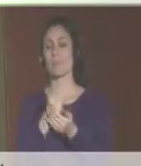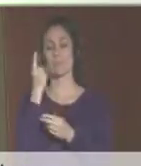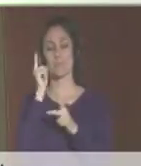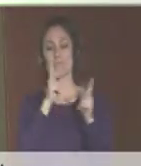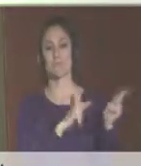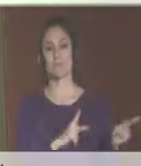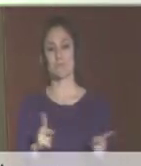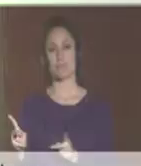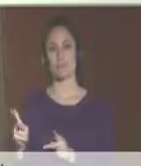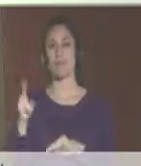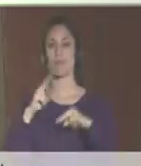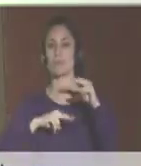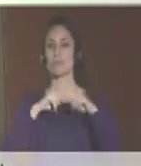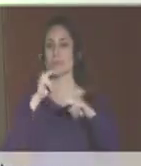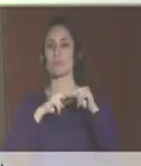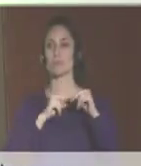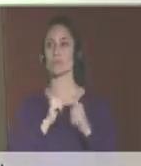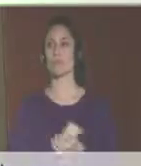cities through planning,